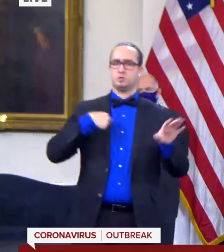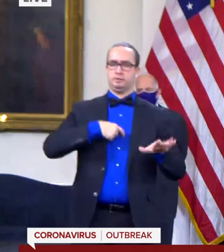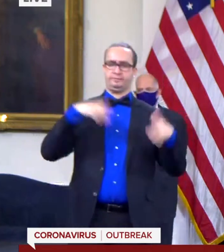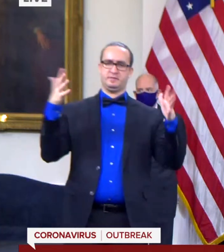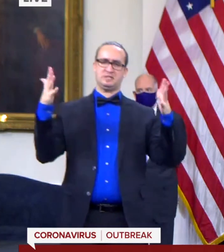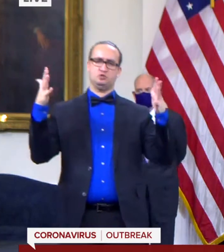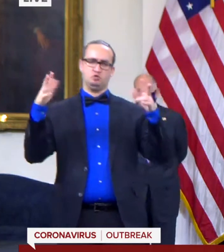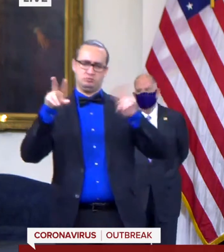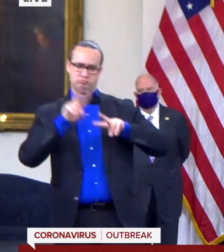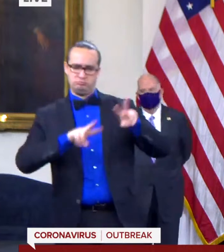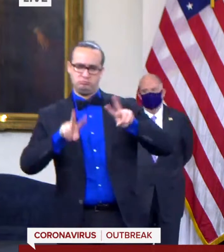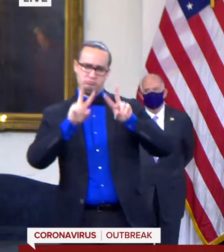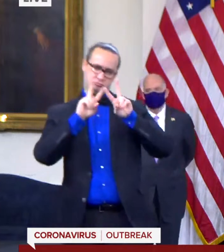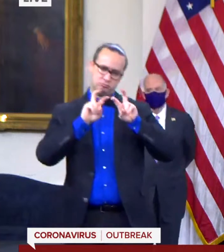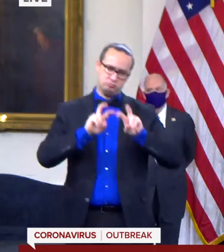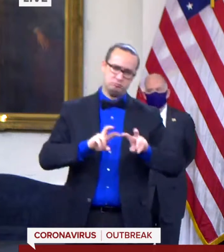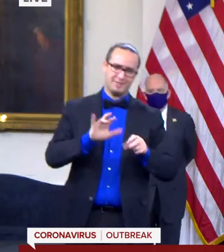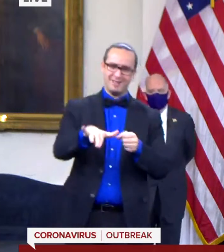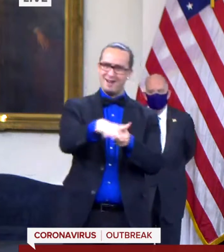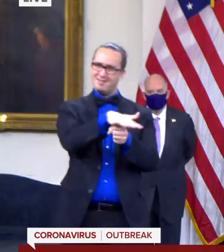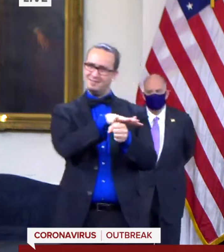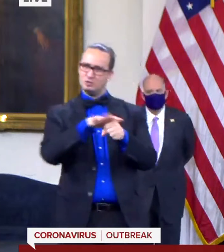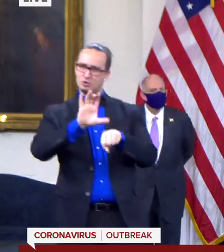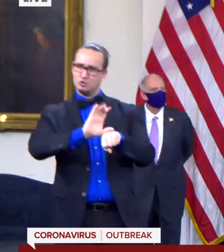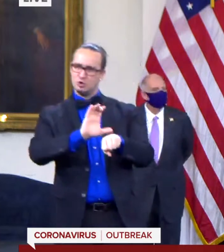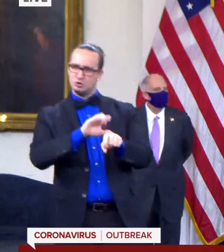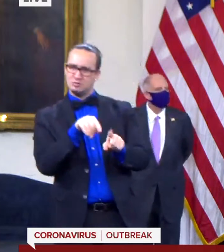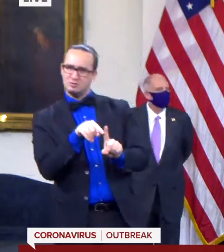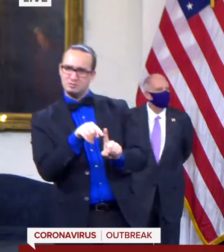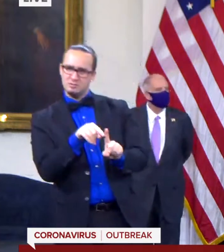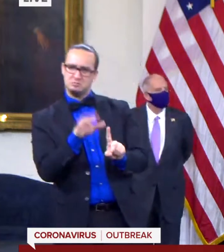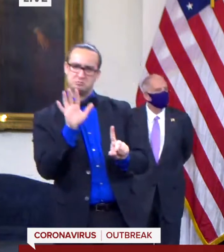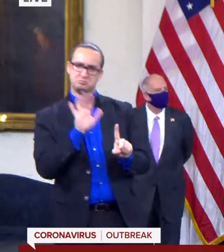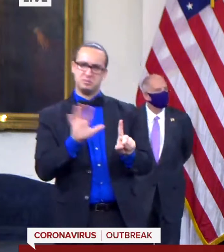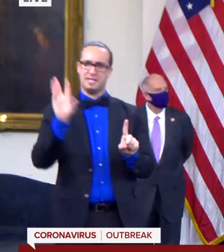I think it's like a 63,000 square foot